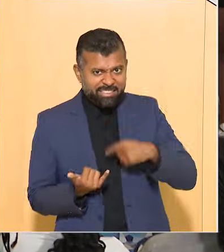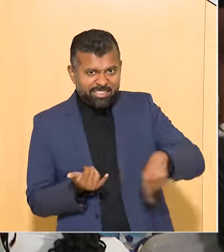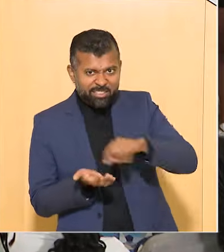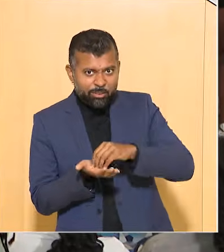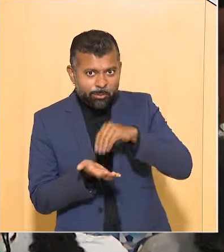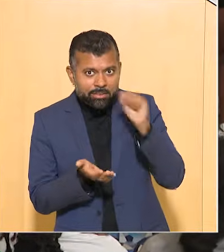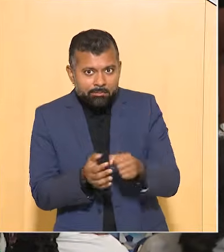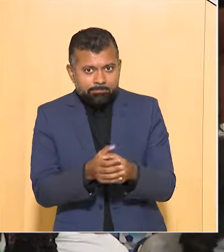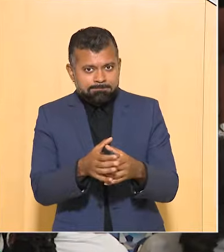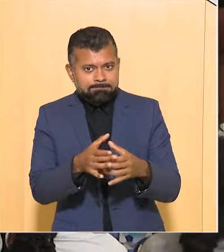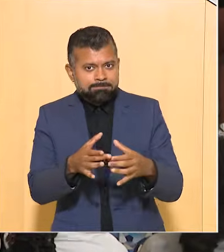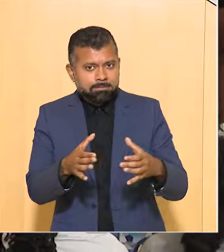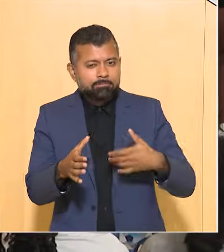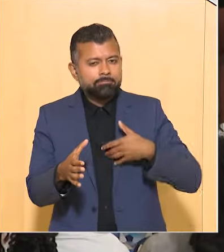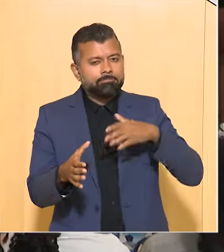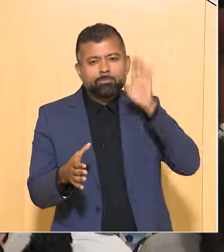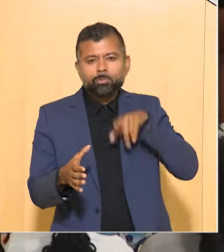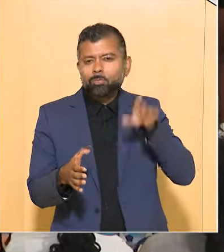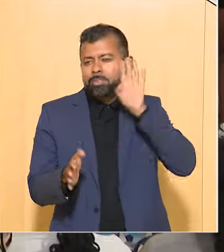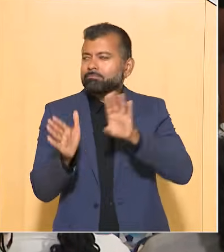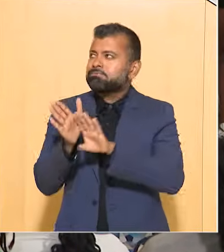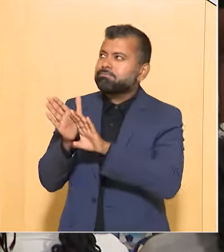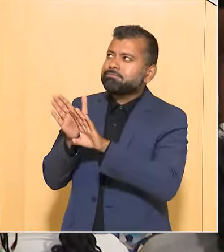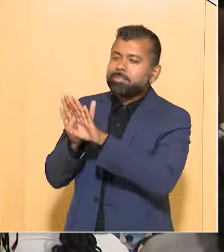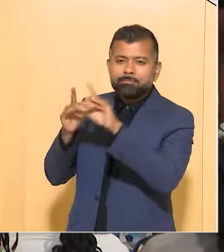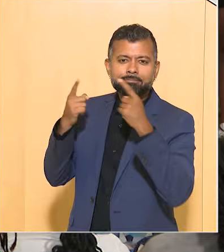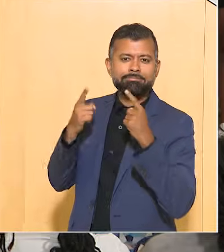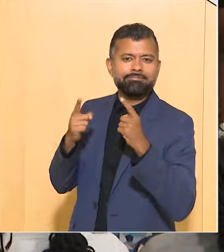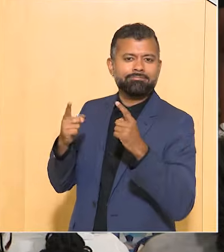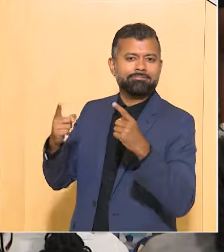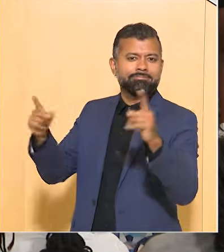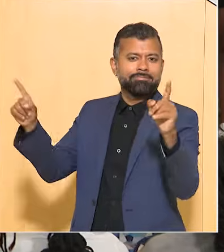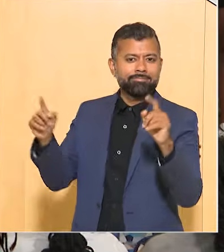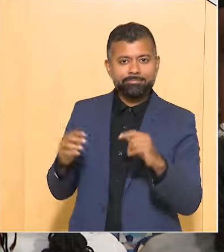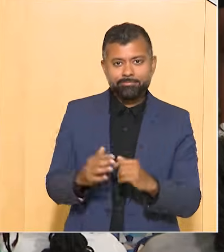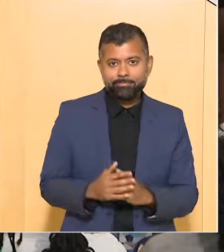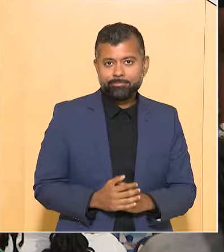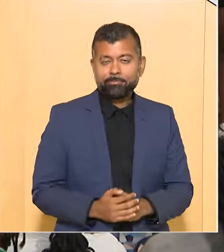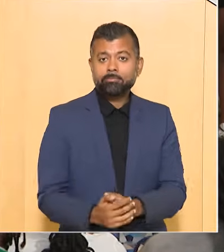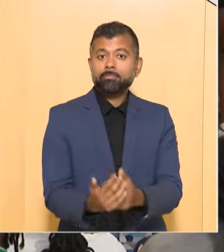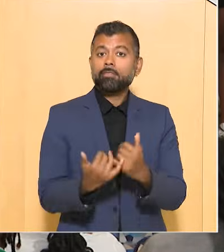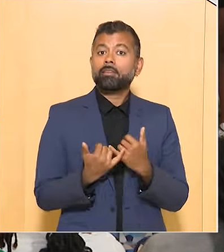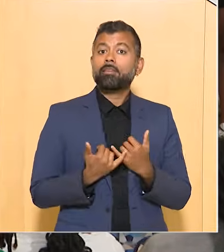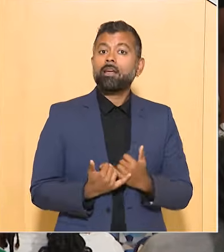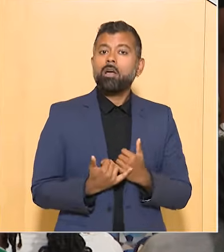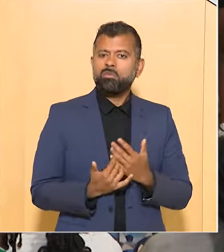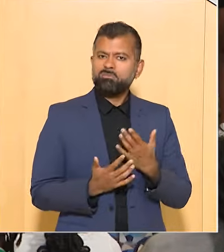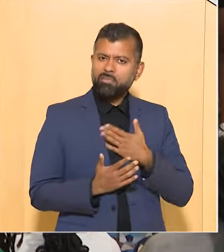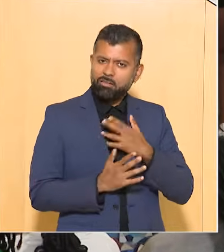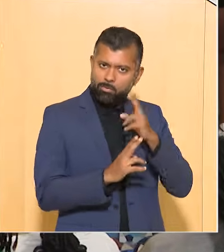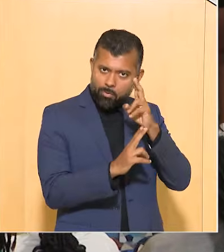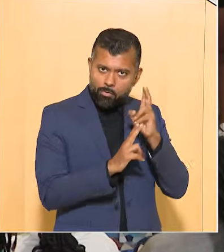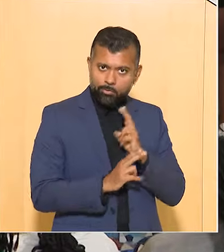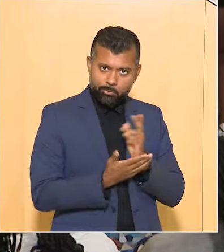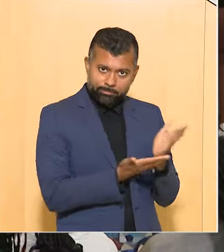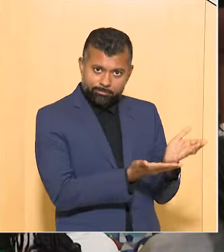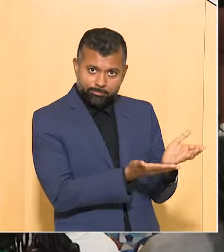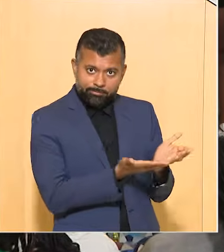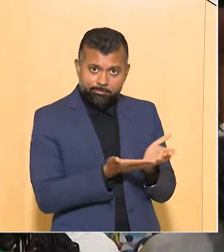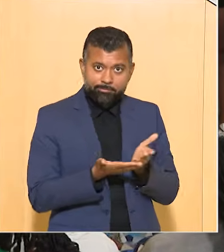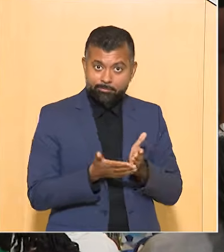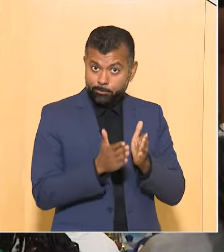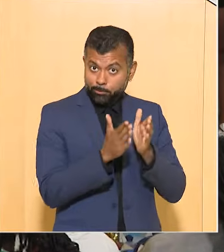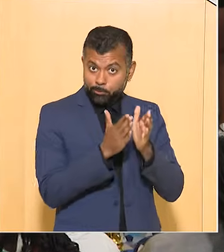Now, it is my distinct pleasure to introduce someone who has been a steadfast companion of youth empowerment and development in